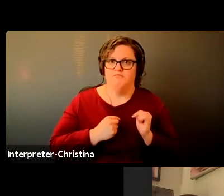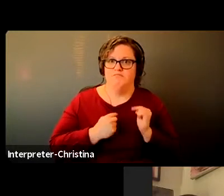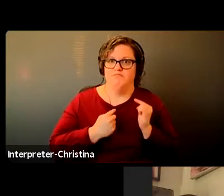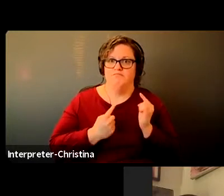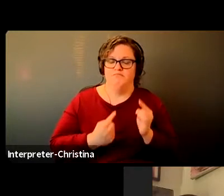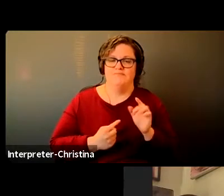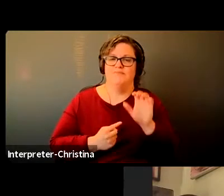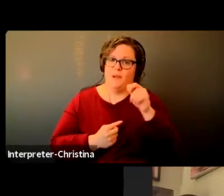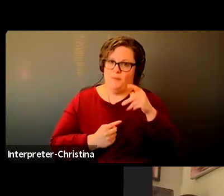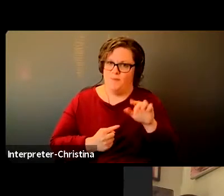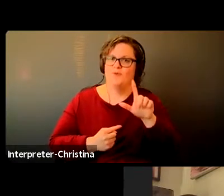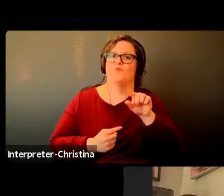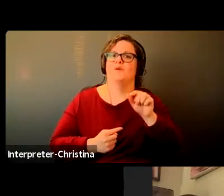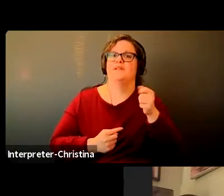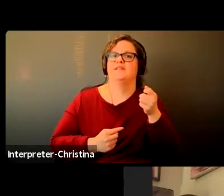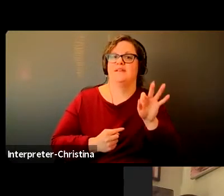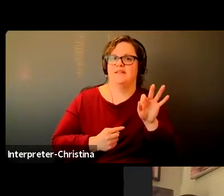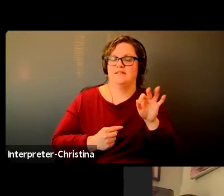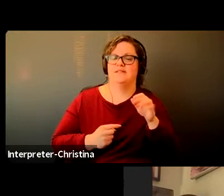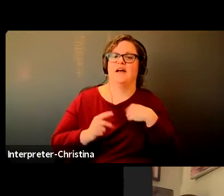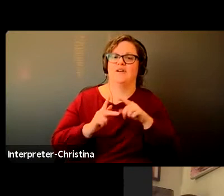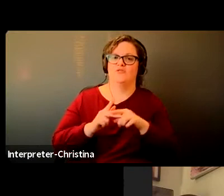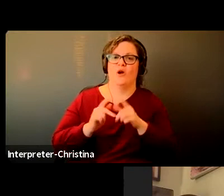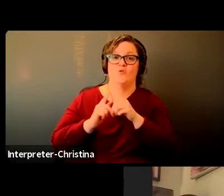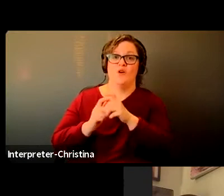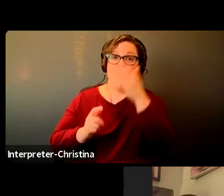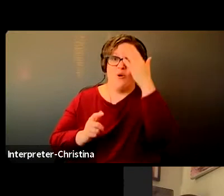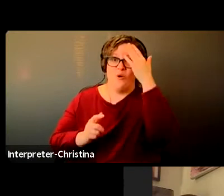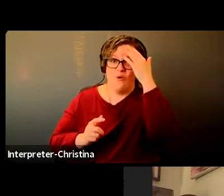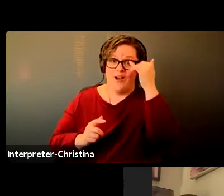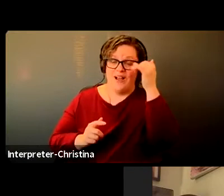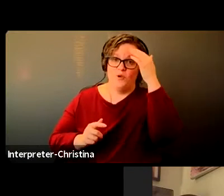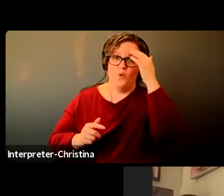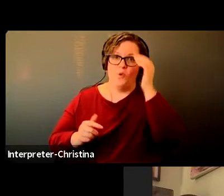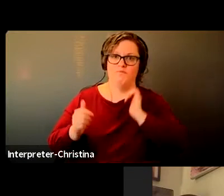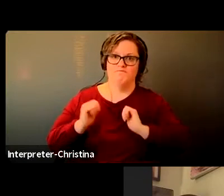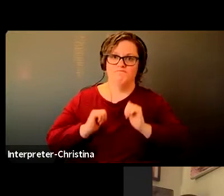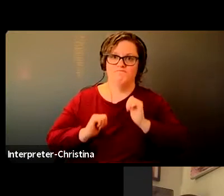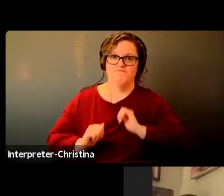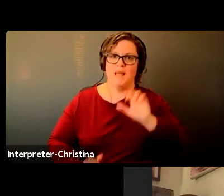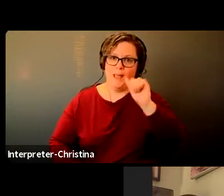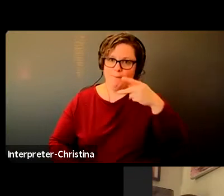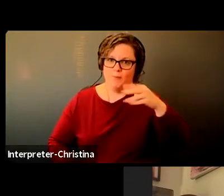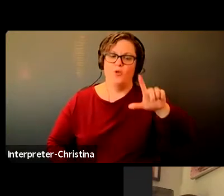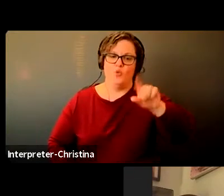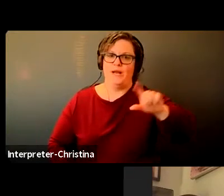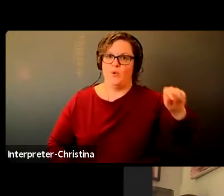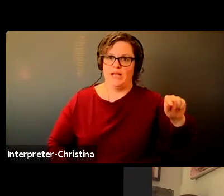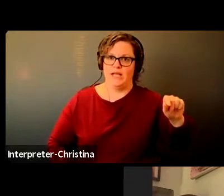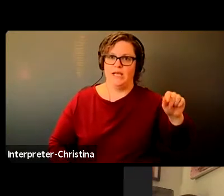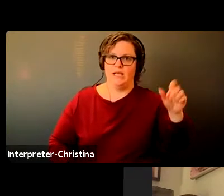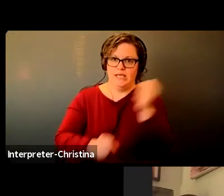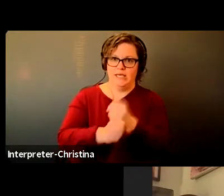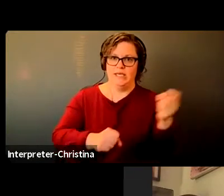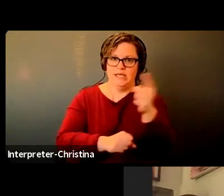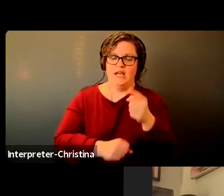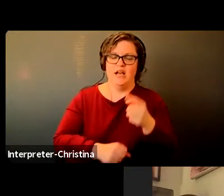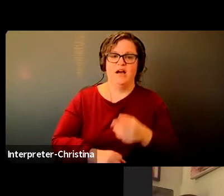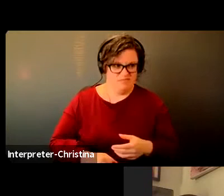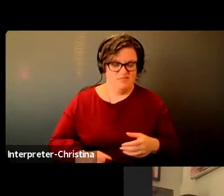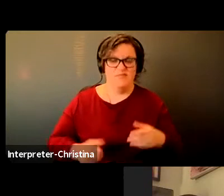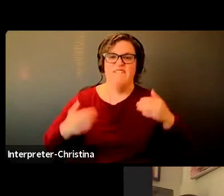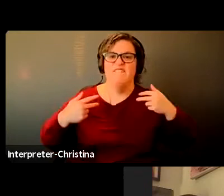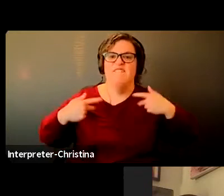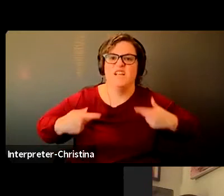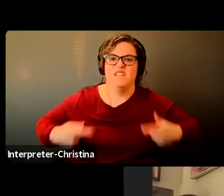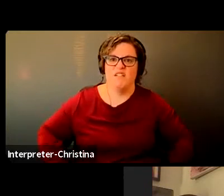2019 because I knew I had a show in April 2020, and it's a 90-minute solo where I'm dancing and I'm doing spoken word on